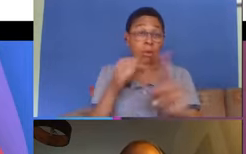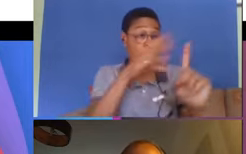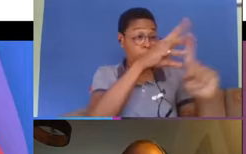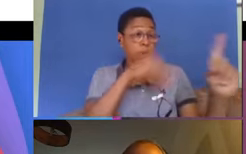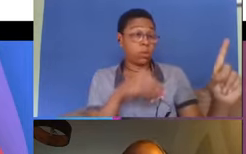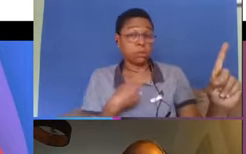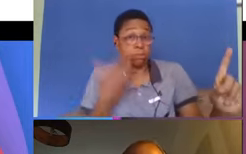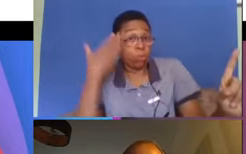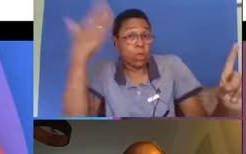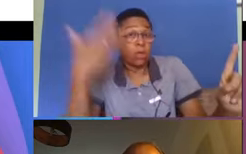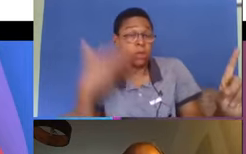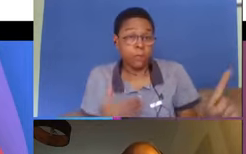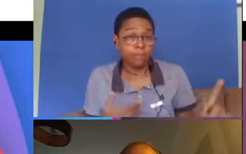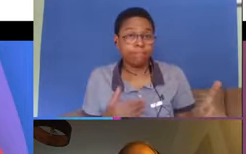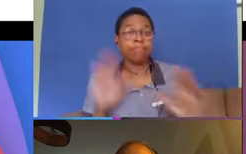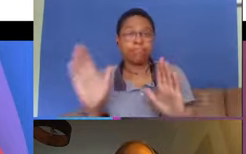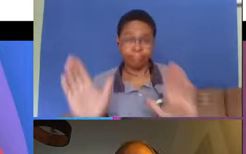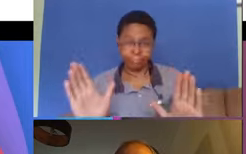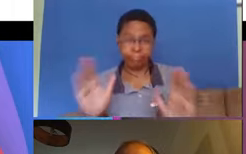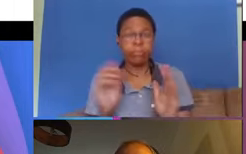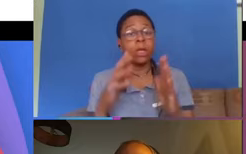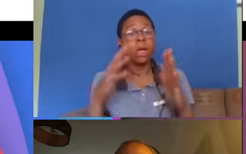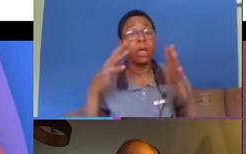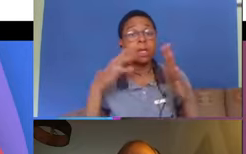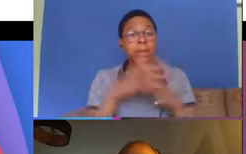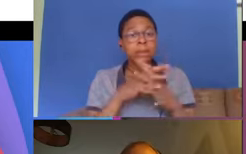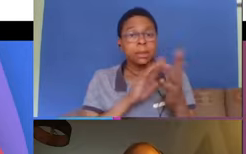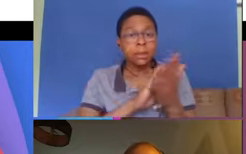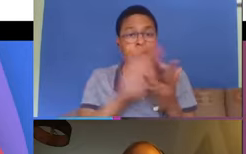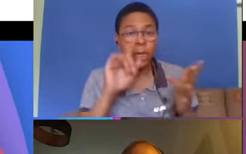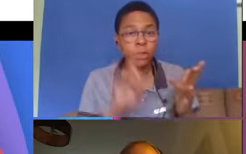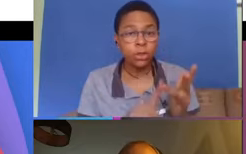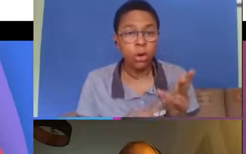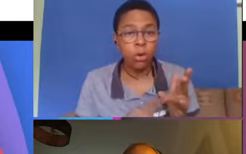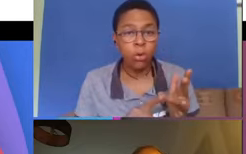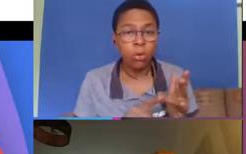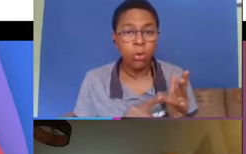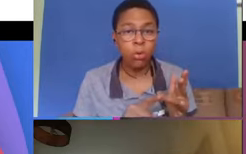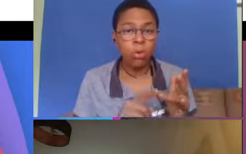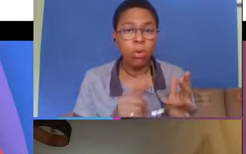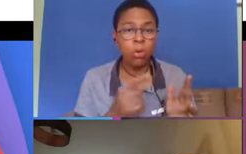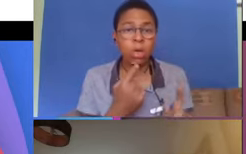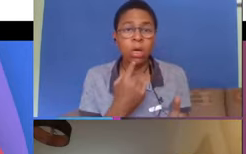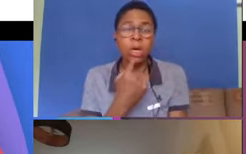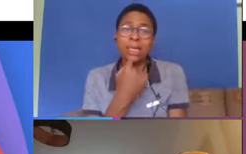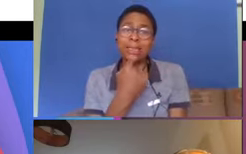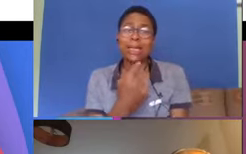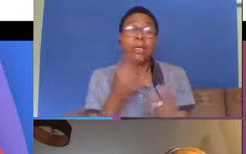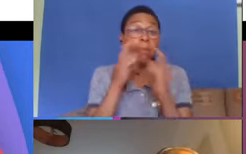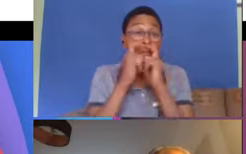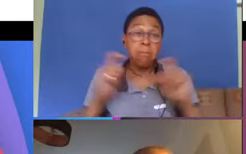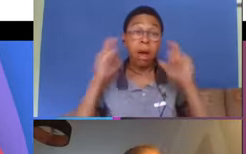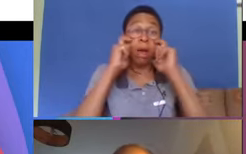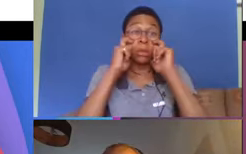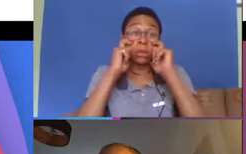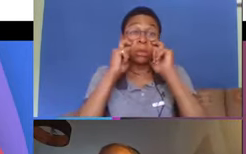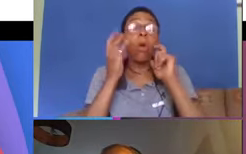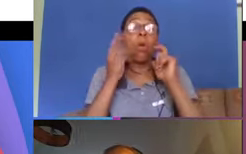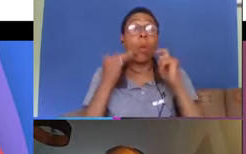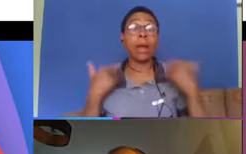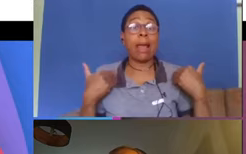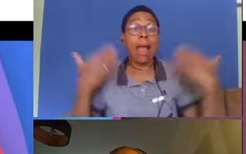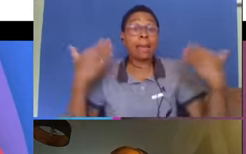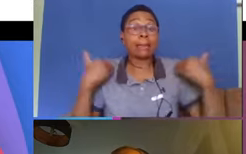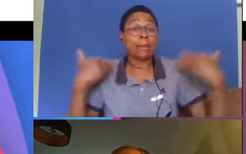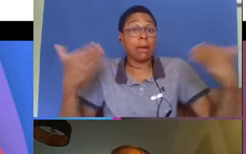Health Organization has said that masks are maybe not recommended for exercise due to breathing difficulties,